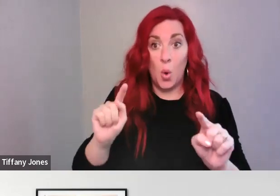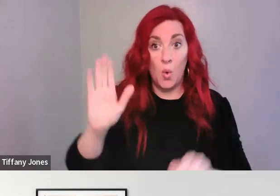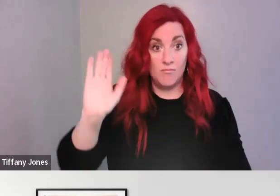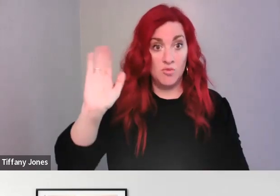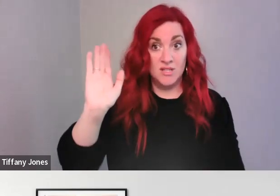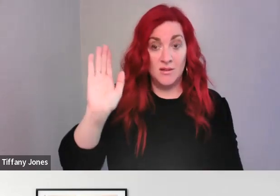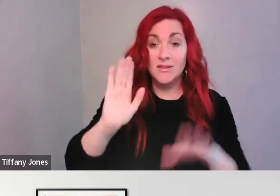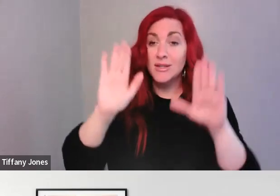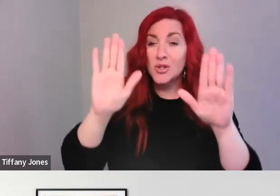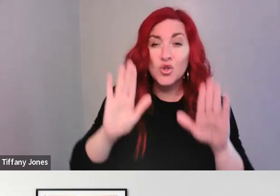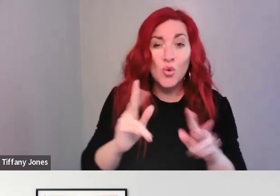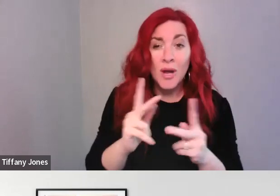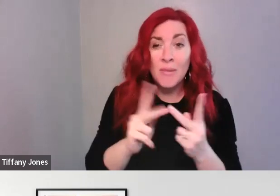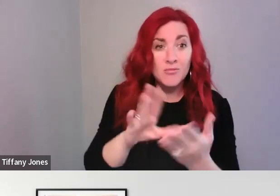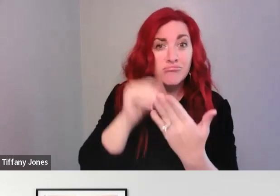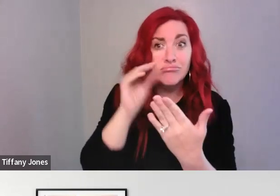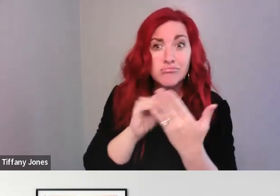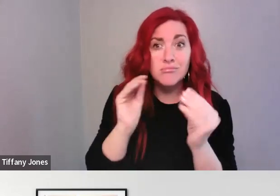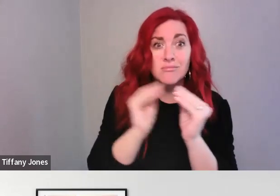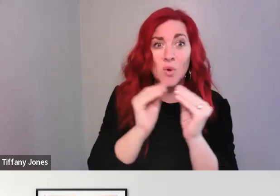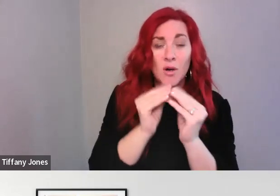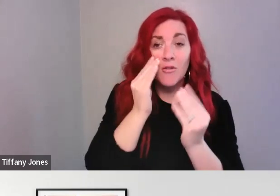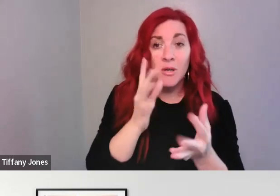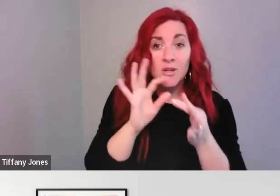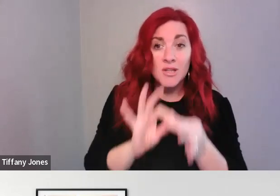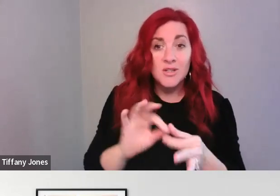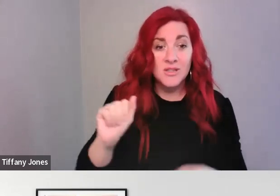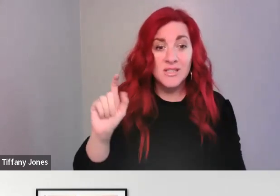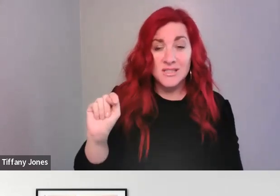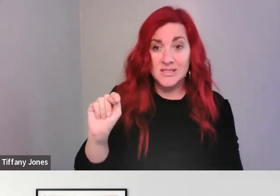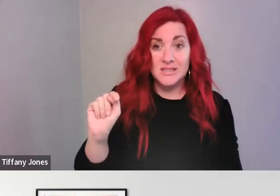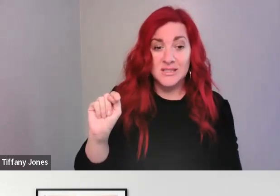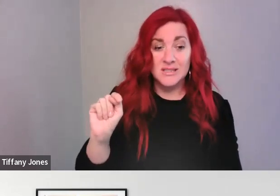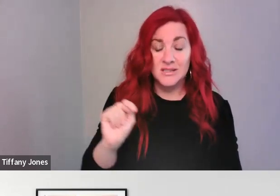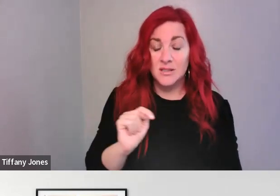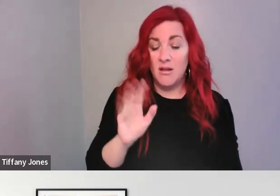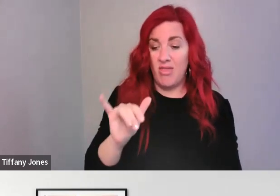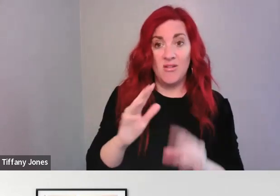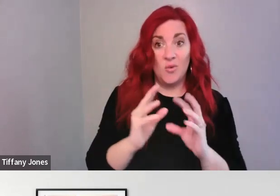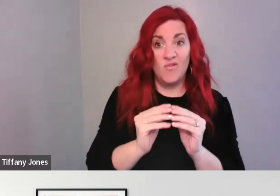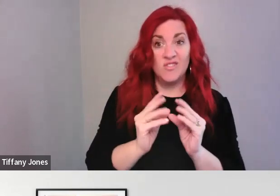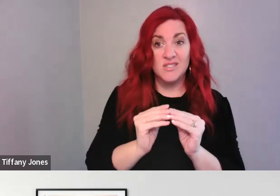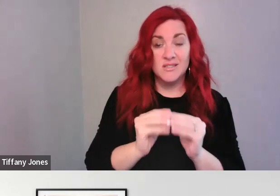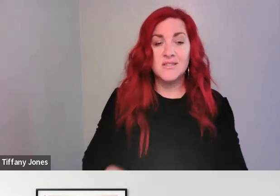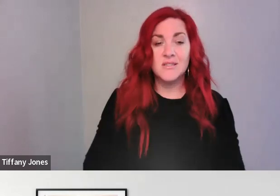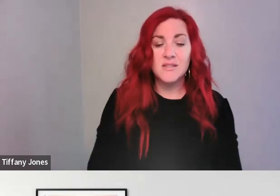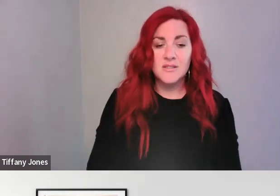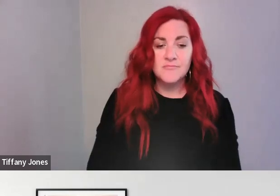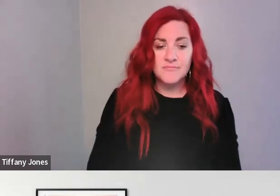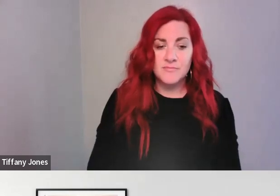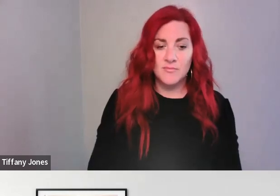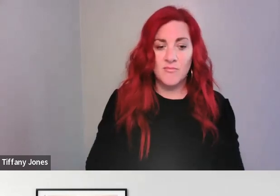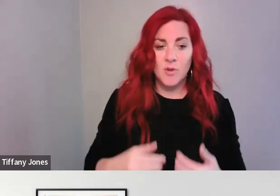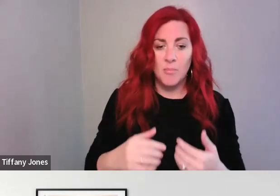great place to get more information. Also, the Assistive Technology Conference. But yeah, we've got information